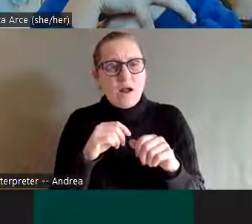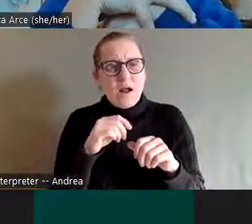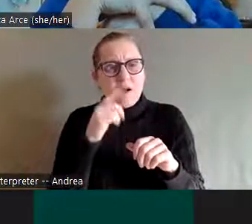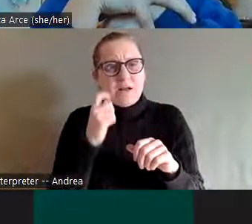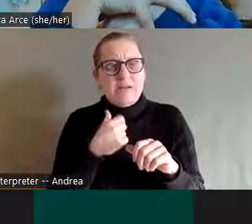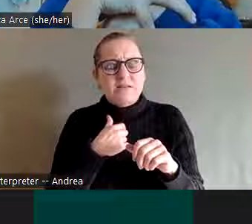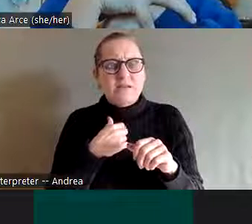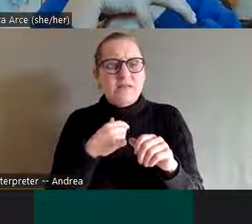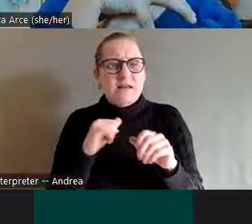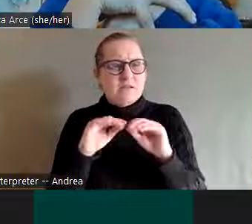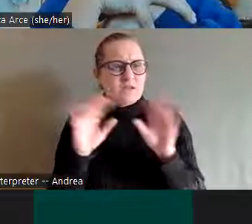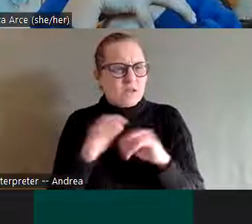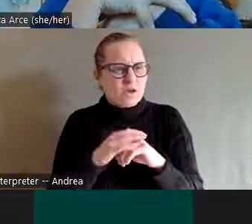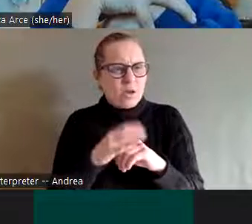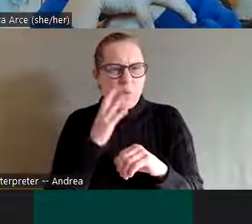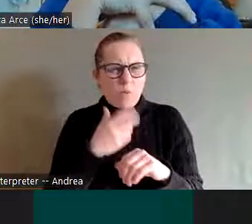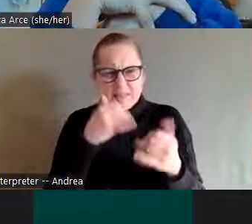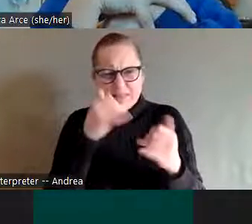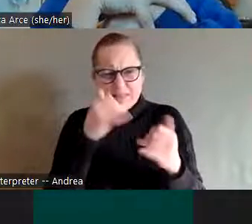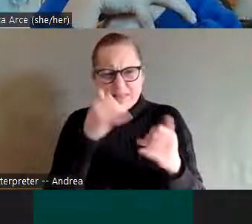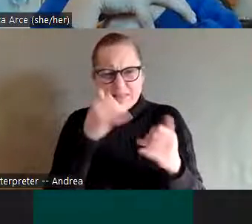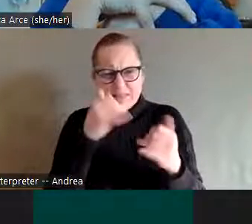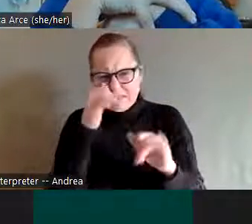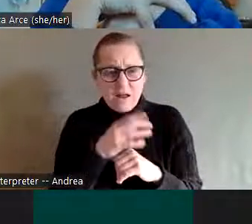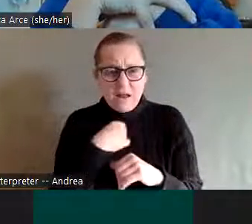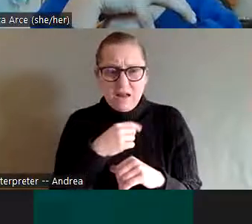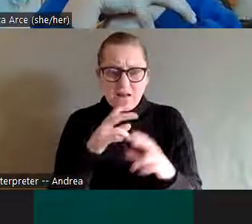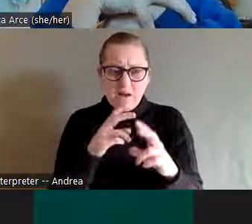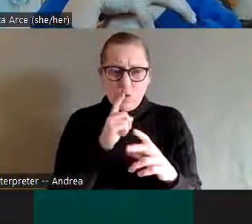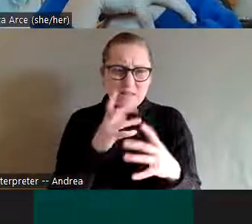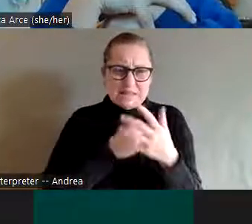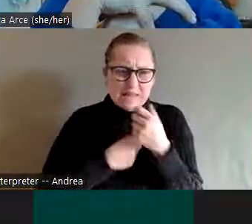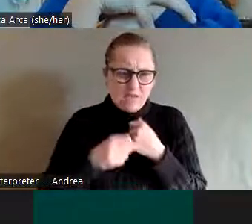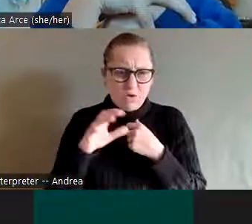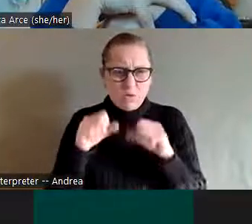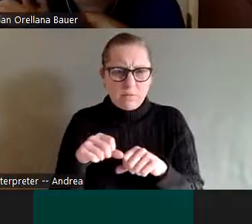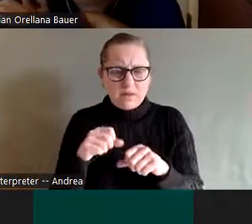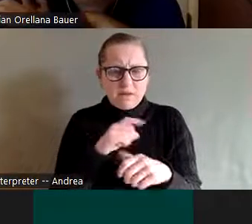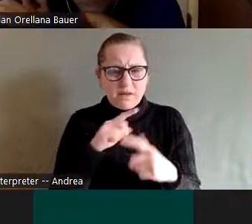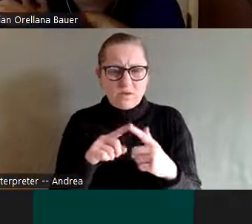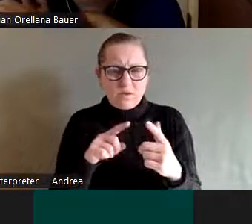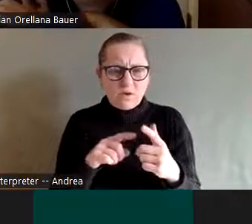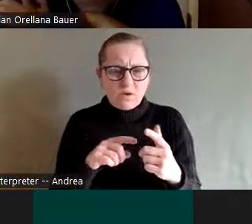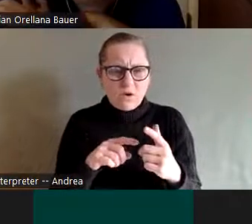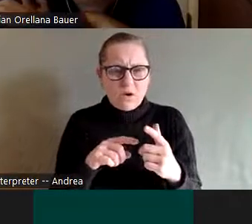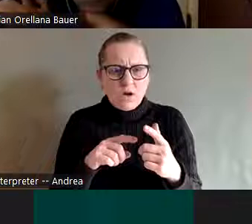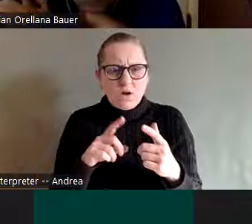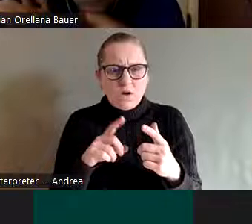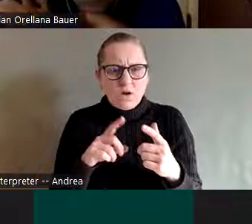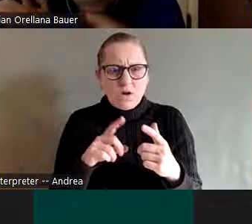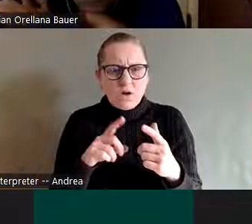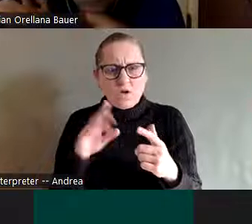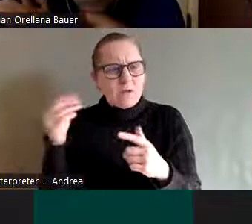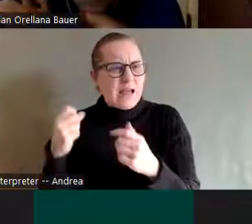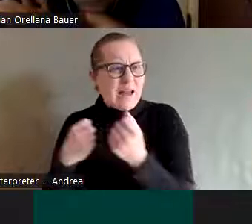just be ridiculous and very stifling of your ability to, you know, conduct your outside advocacy, which